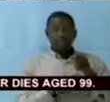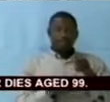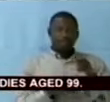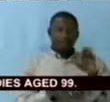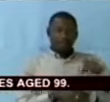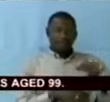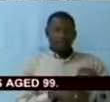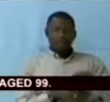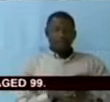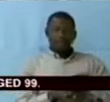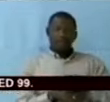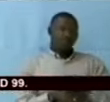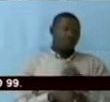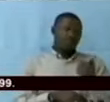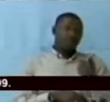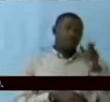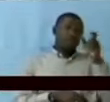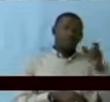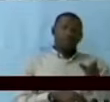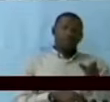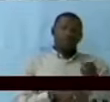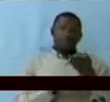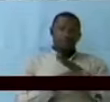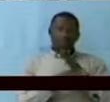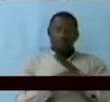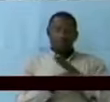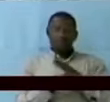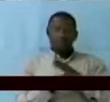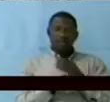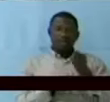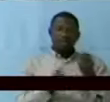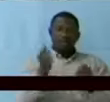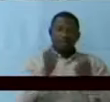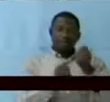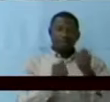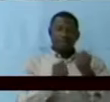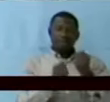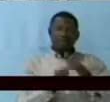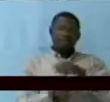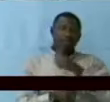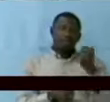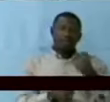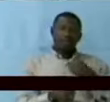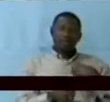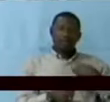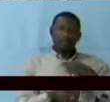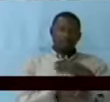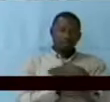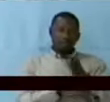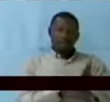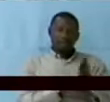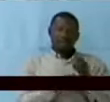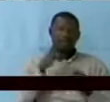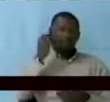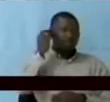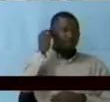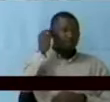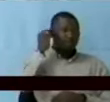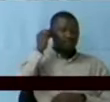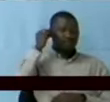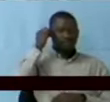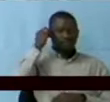and there was somebody between the vehicle and my gate. Well,